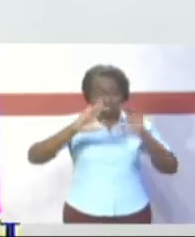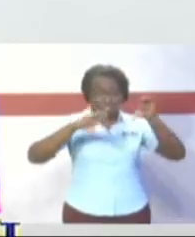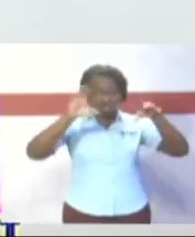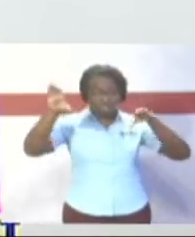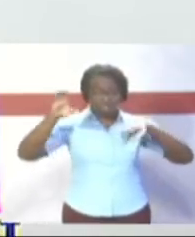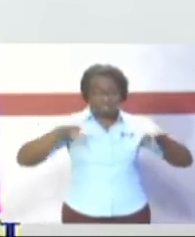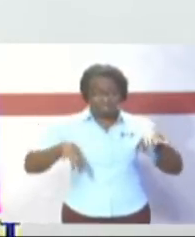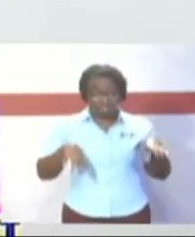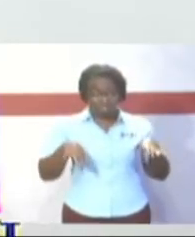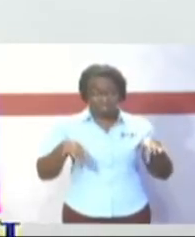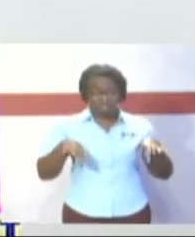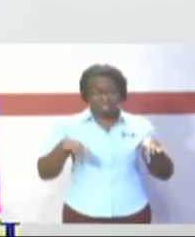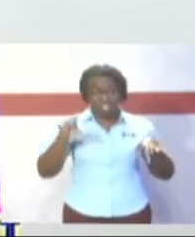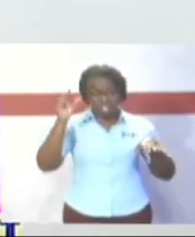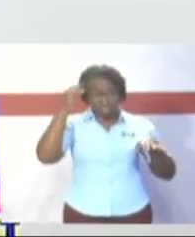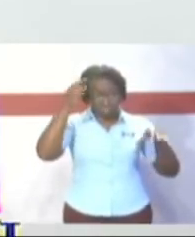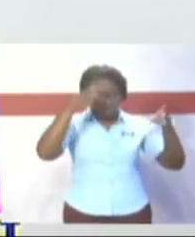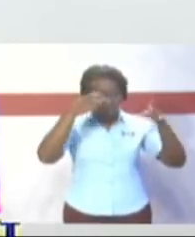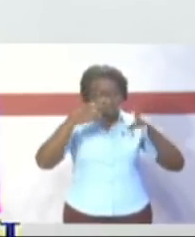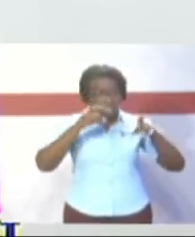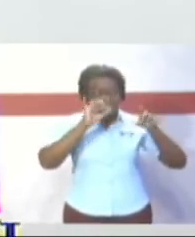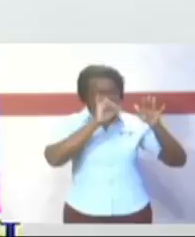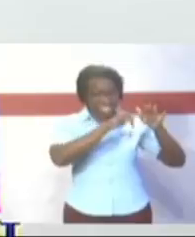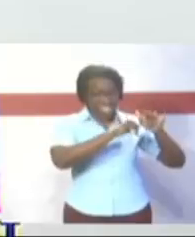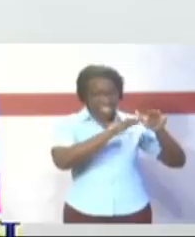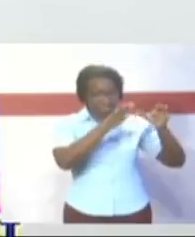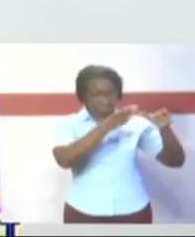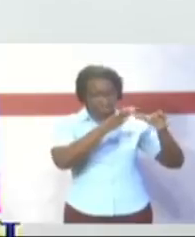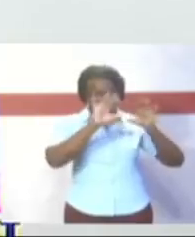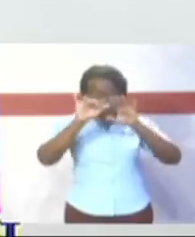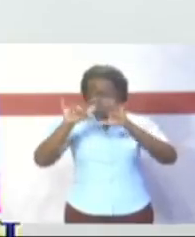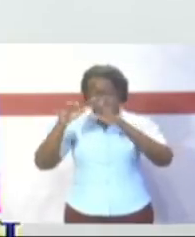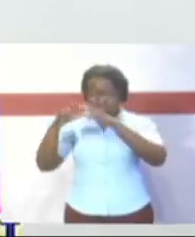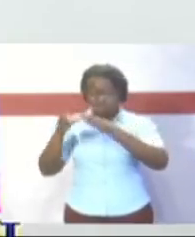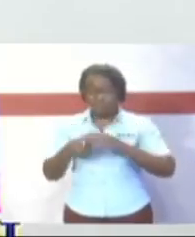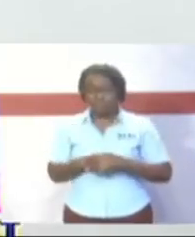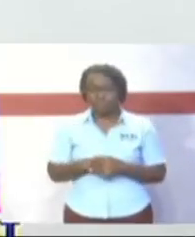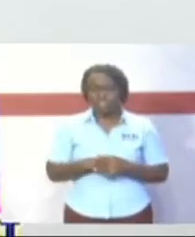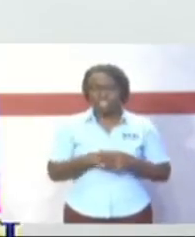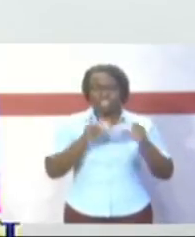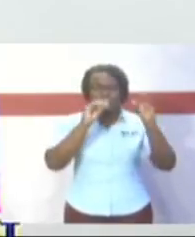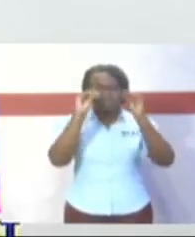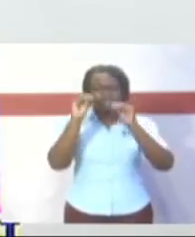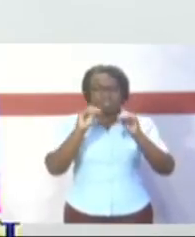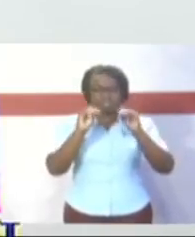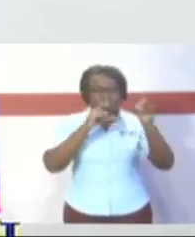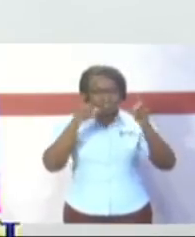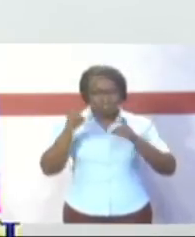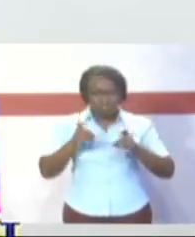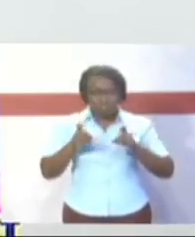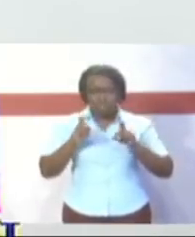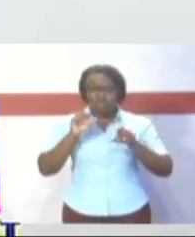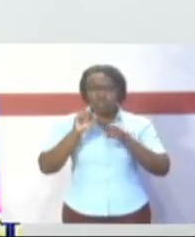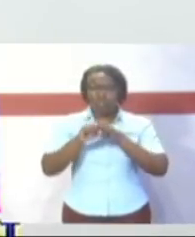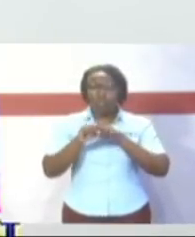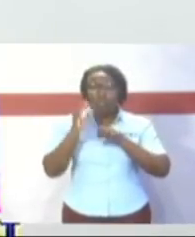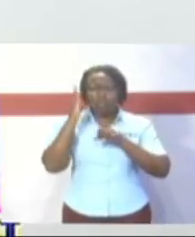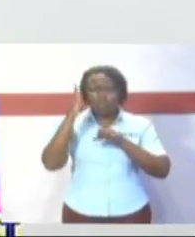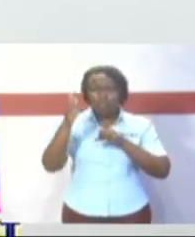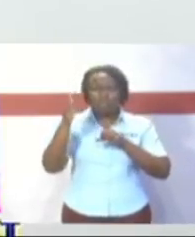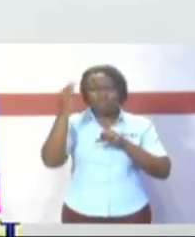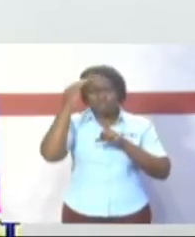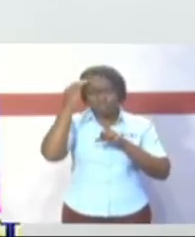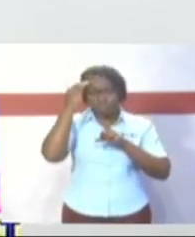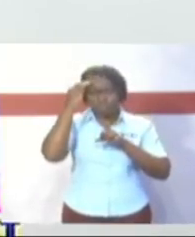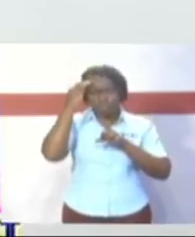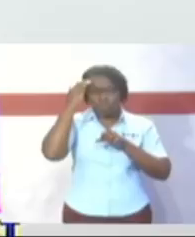EOC continues to remain activated to coordinate all our incident management activities so that we ensure we meet the needs of